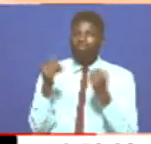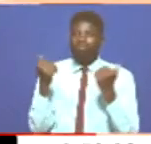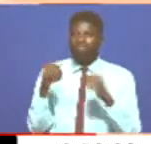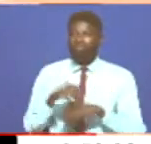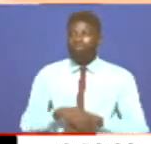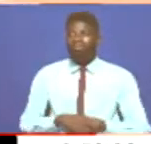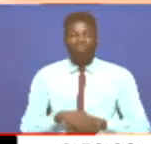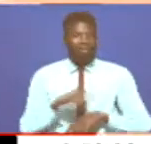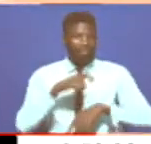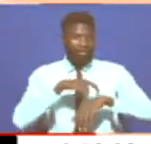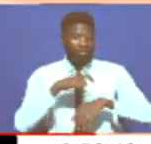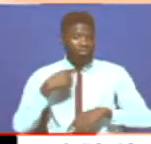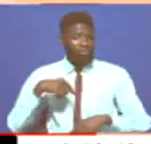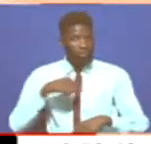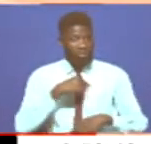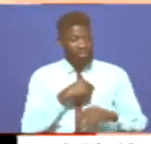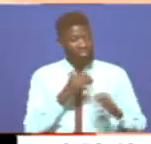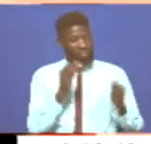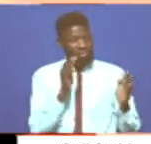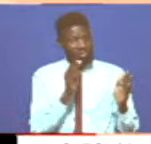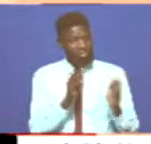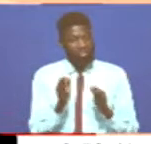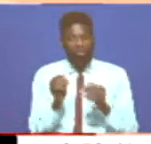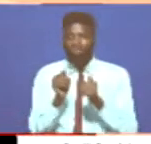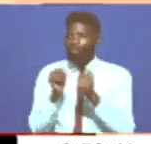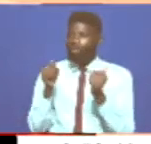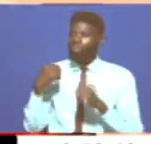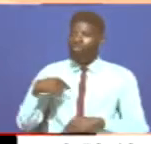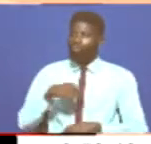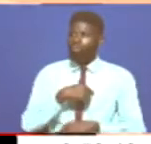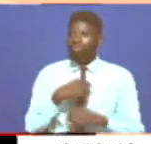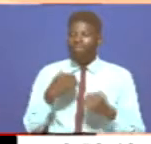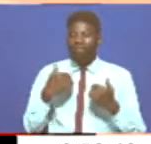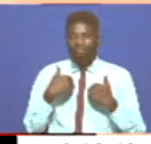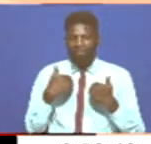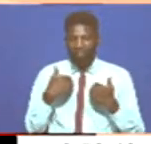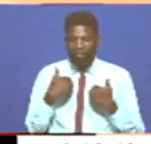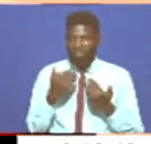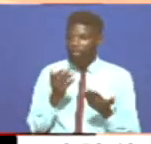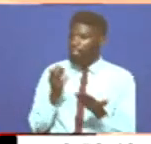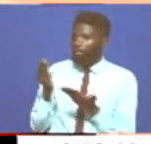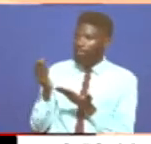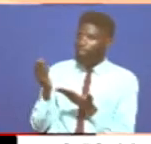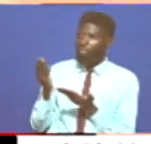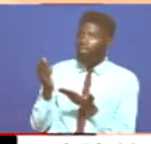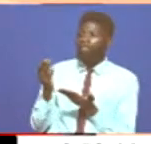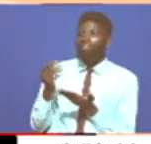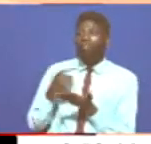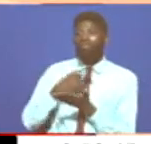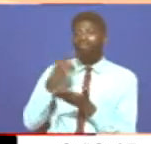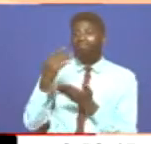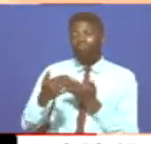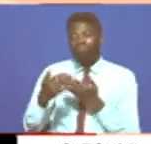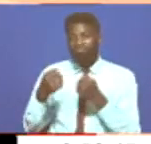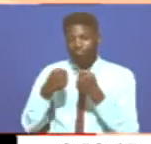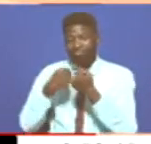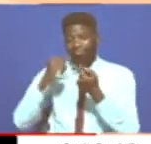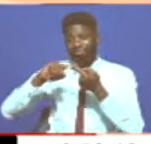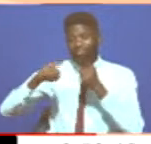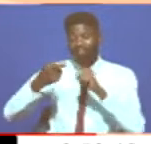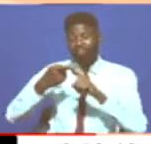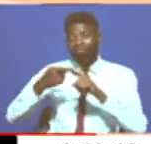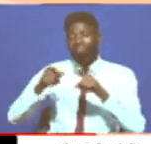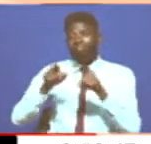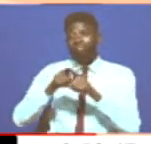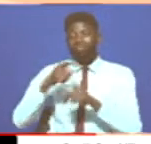mzuri, to naweka zile tunaita weekend meets, and tujue ni wanariadha aina